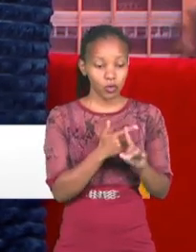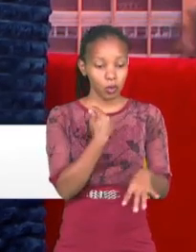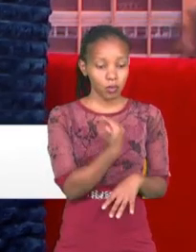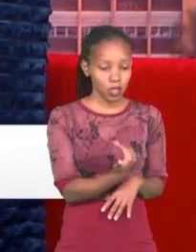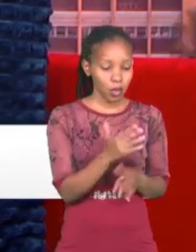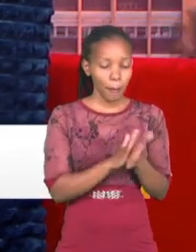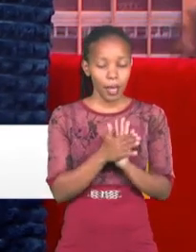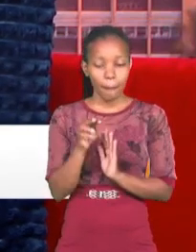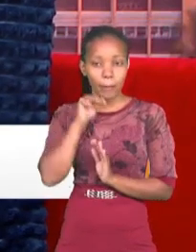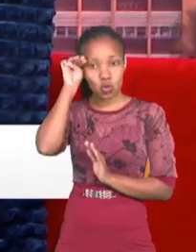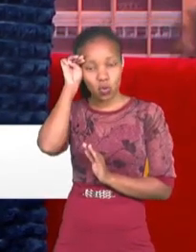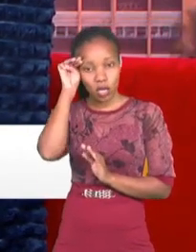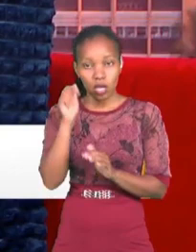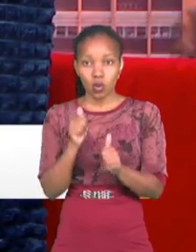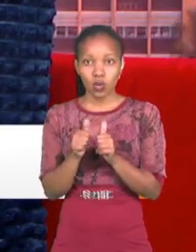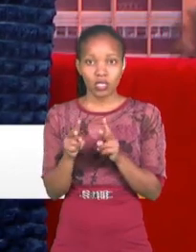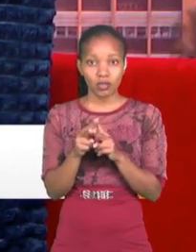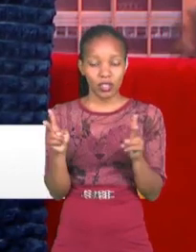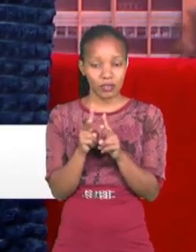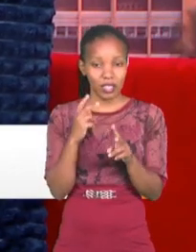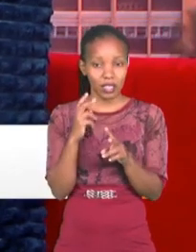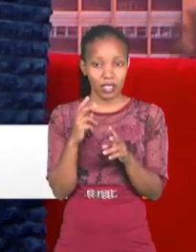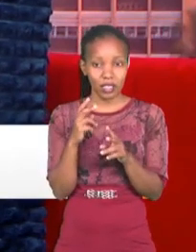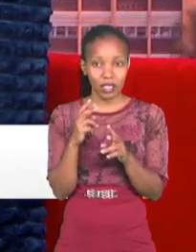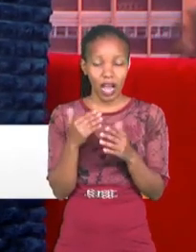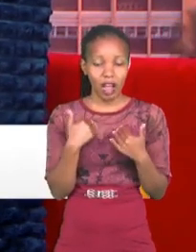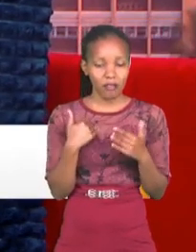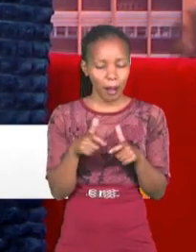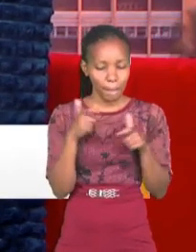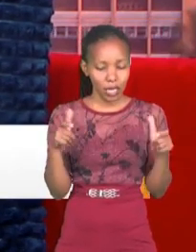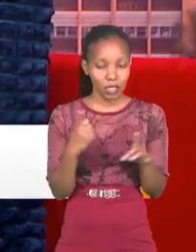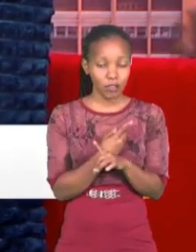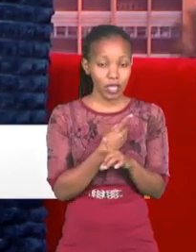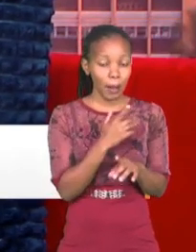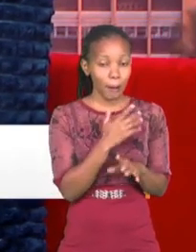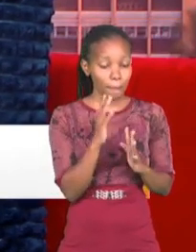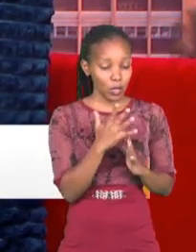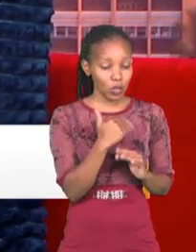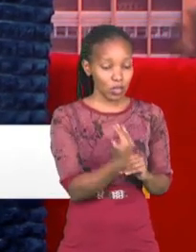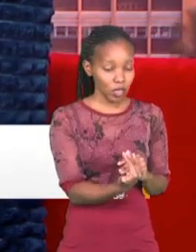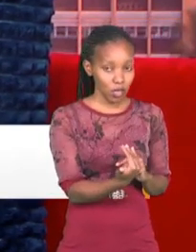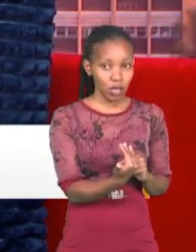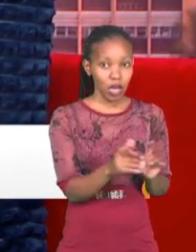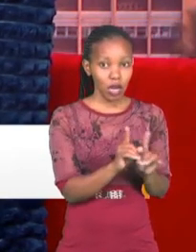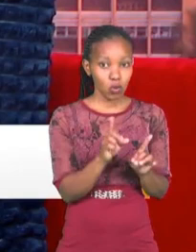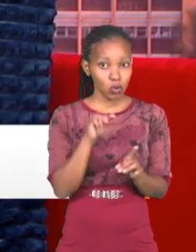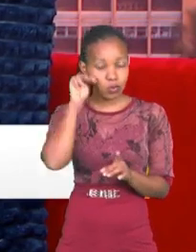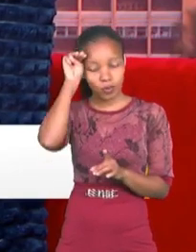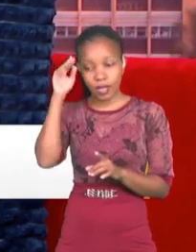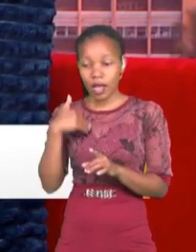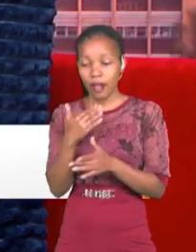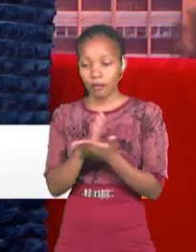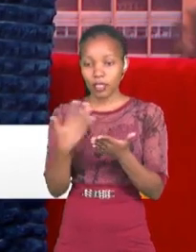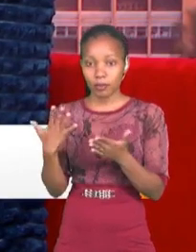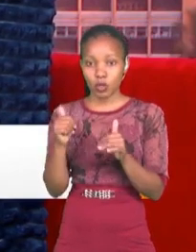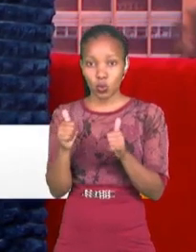to adulthood. It sure. is in between time between childhood and adulthood. So we have to there are certain factors which are more